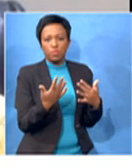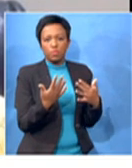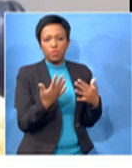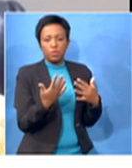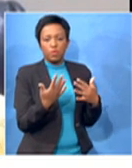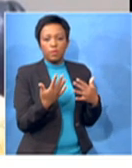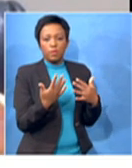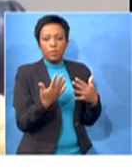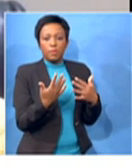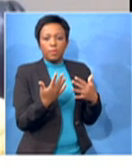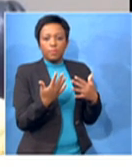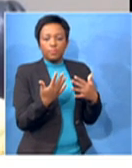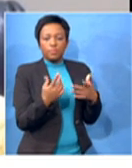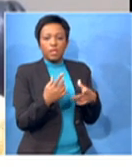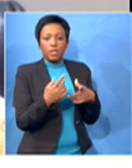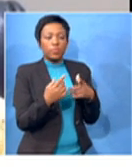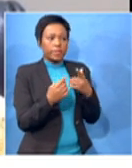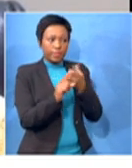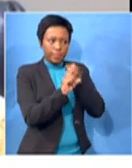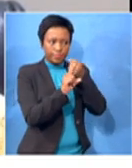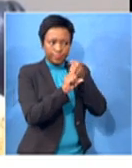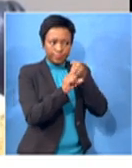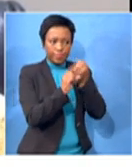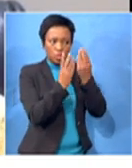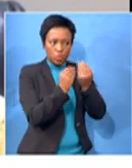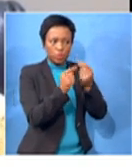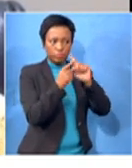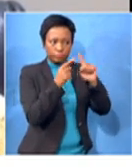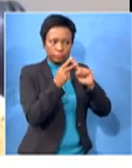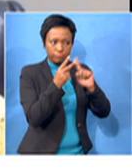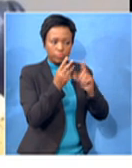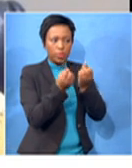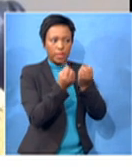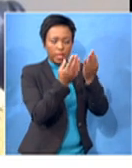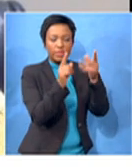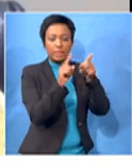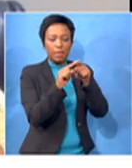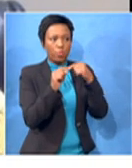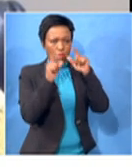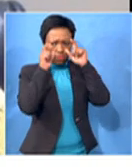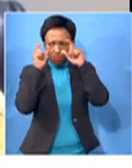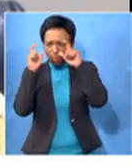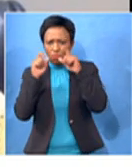offer workable solutions, that we continue to be vigilant in showing how